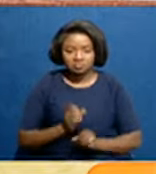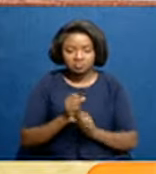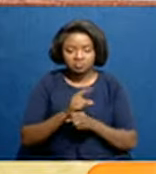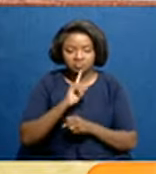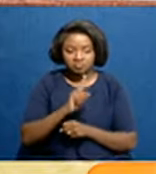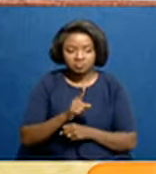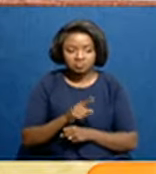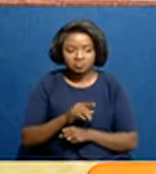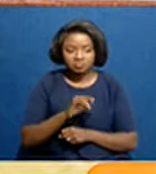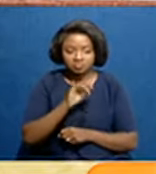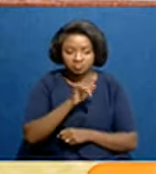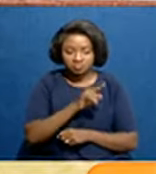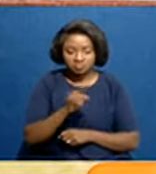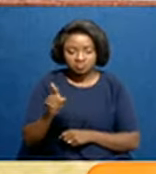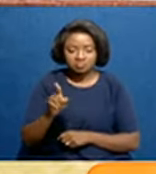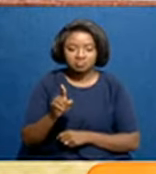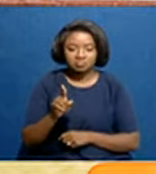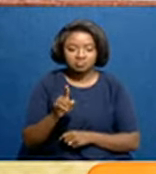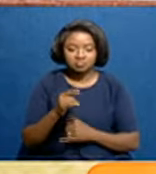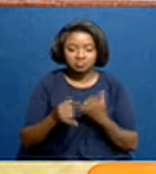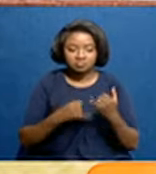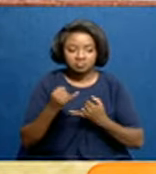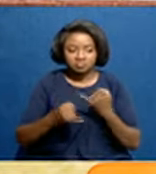enjoyment of that right. So Jeff,